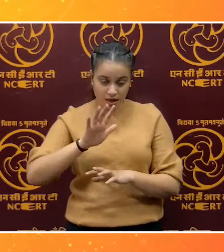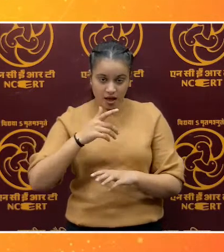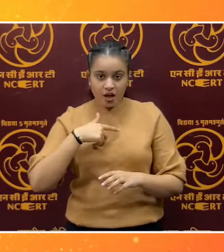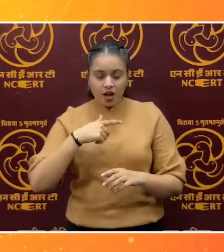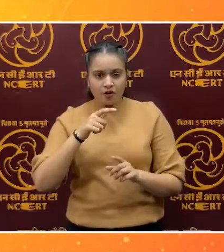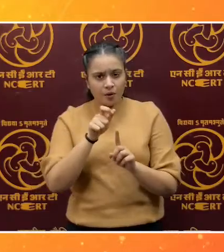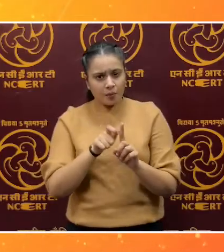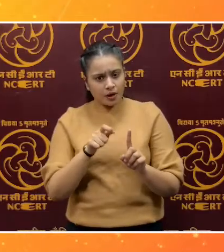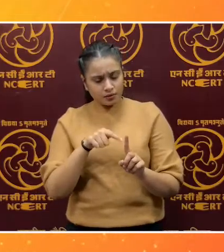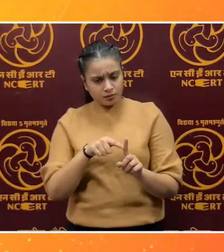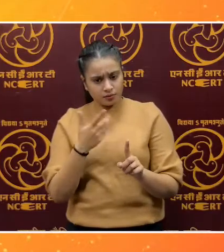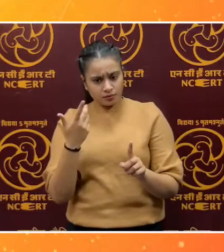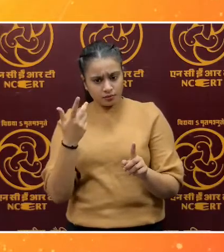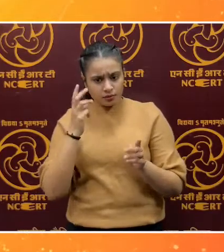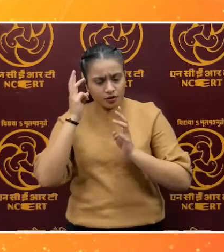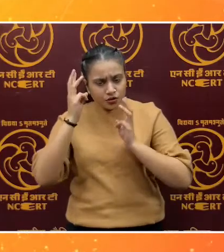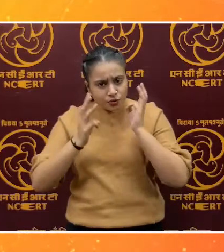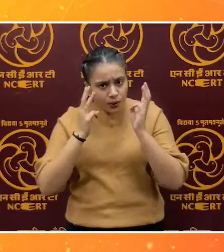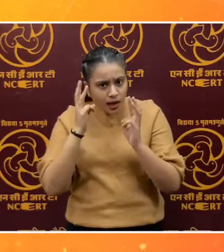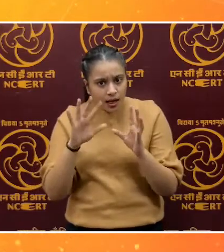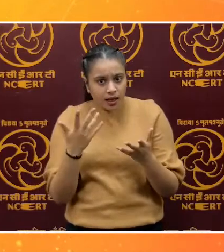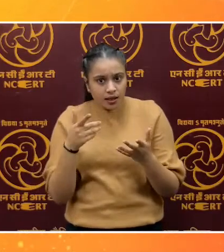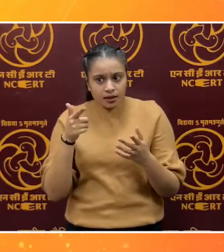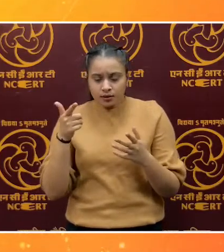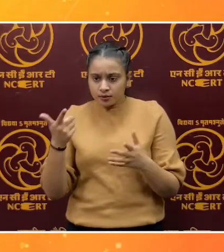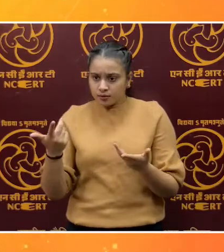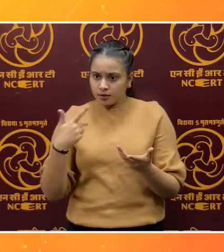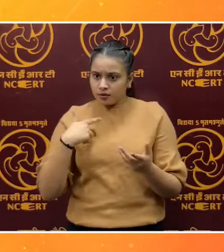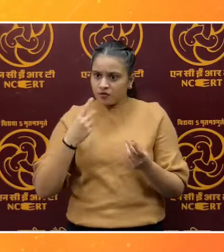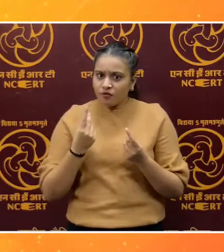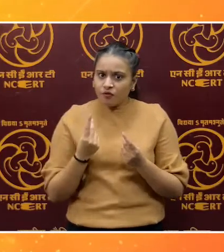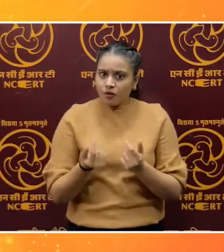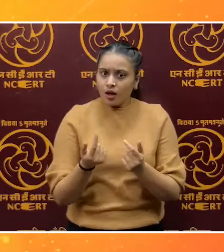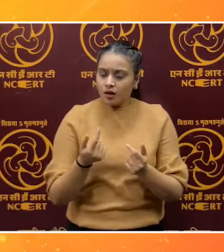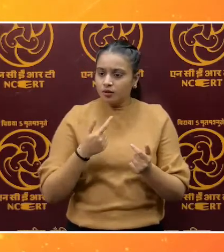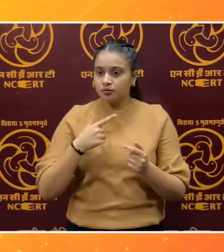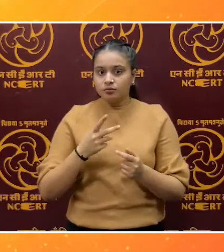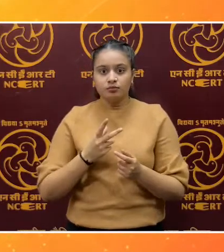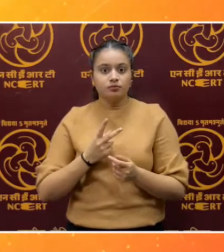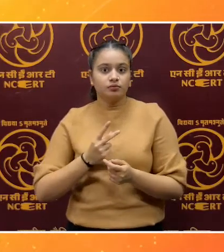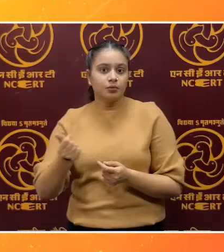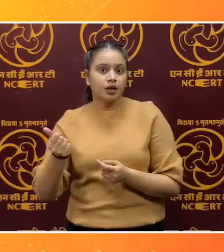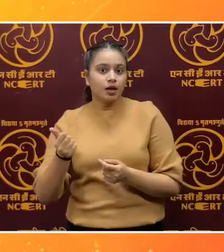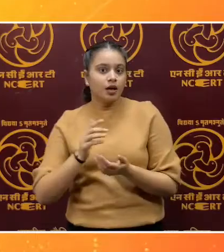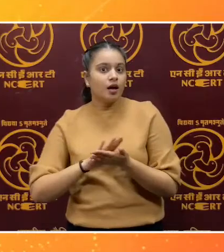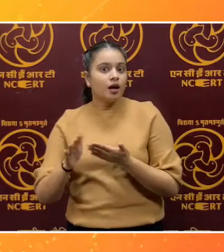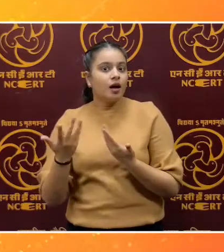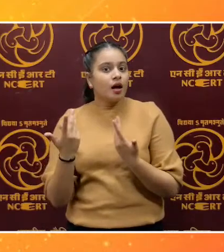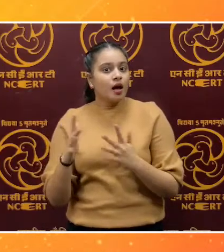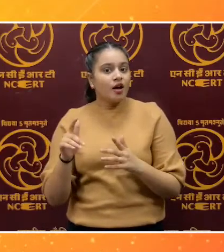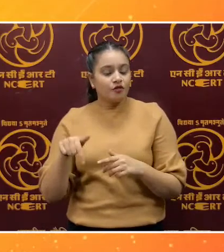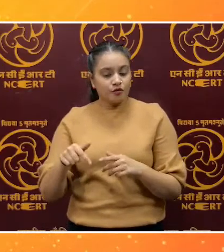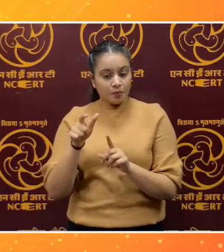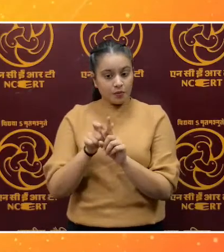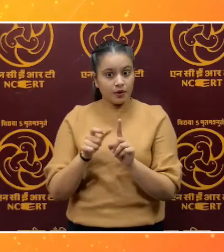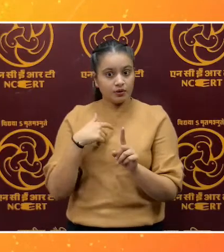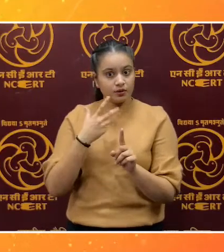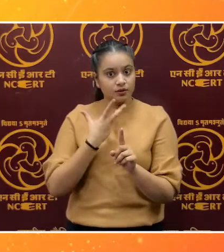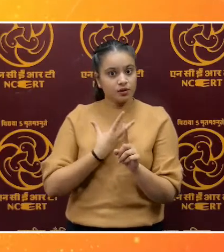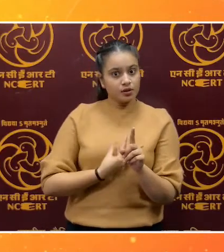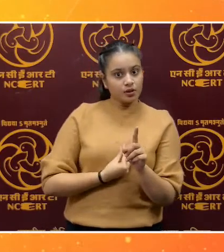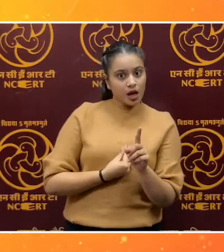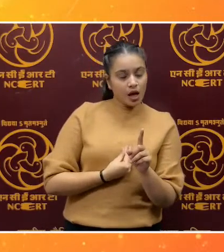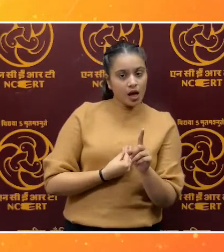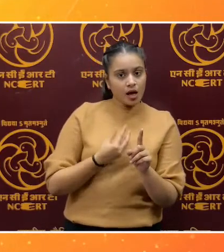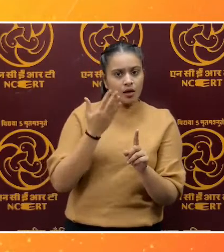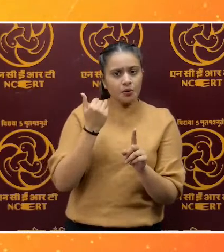merchant was distressed at this. He hurried away from there. So the merchant, he got upset when he